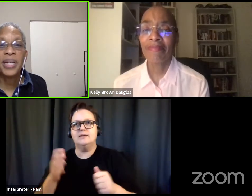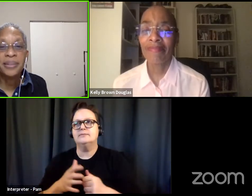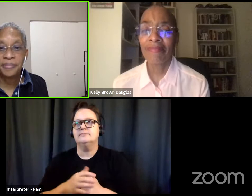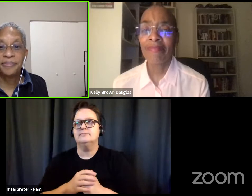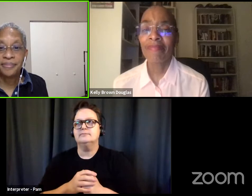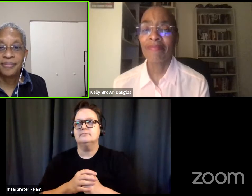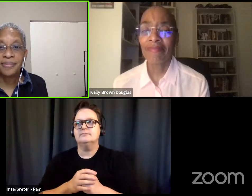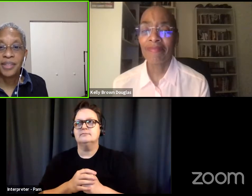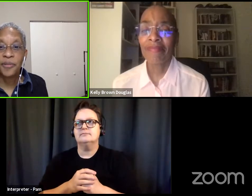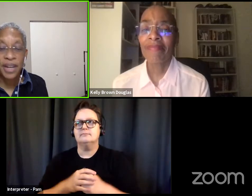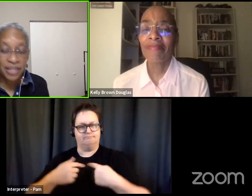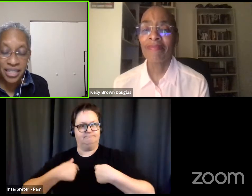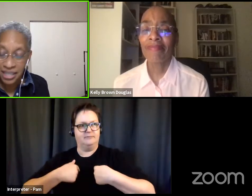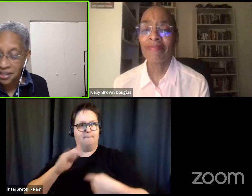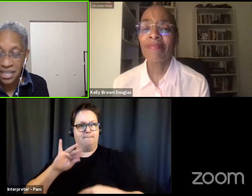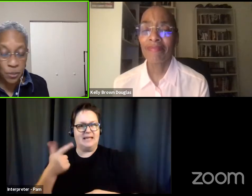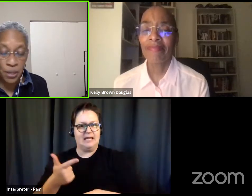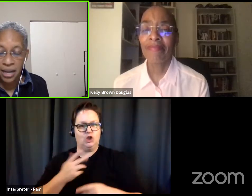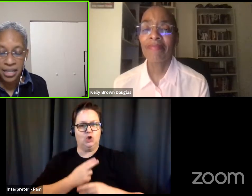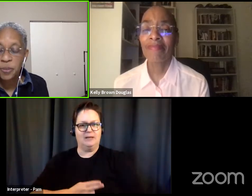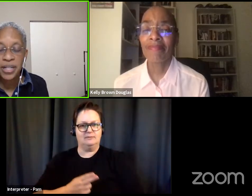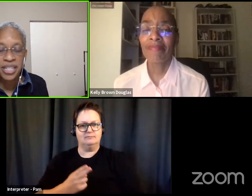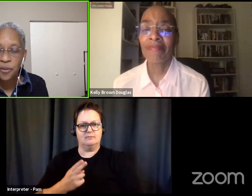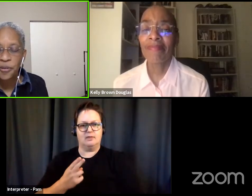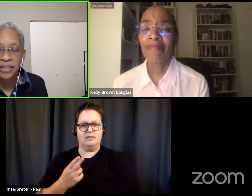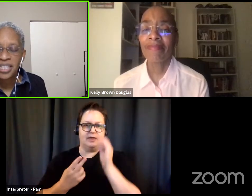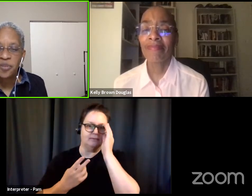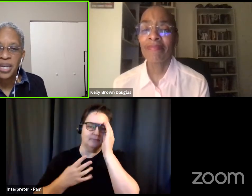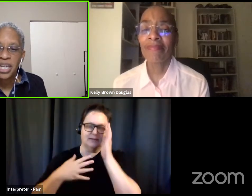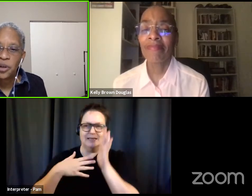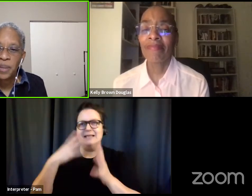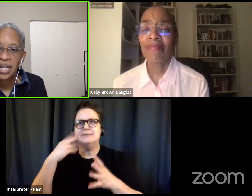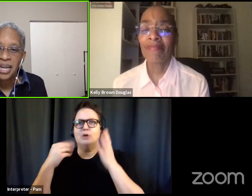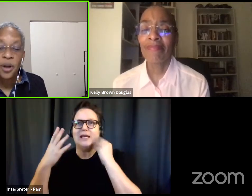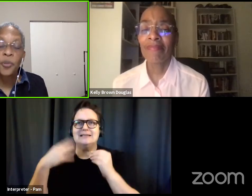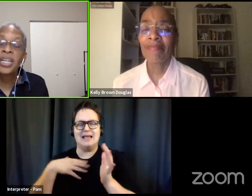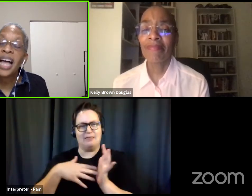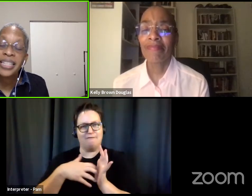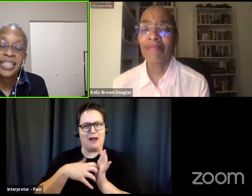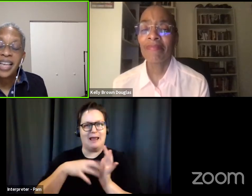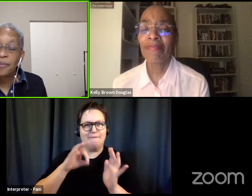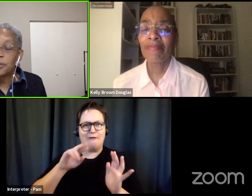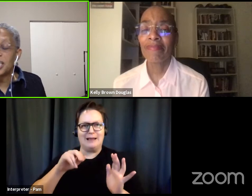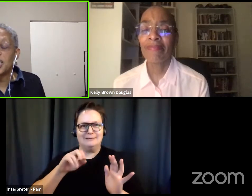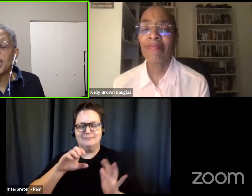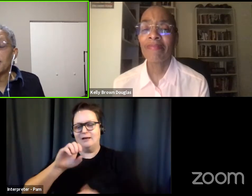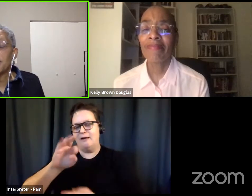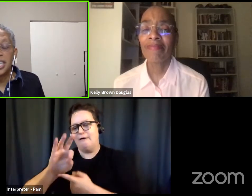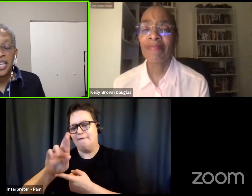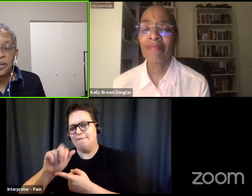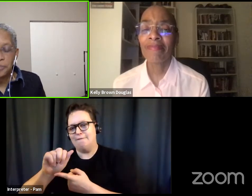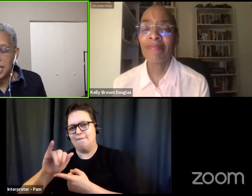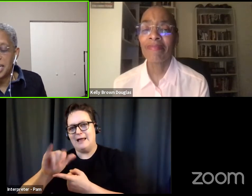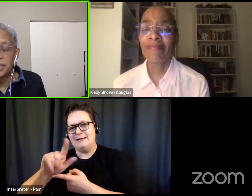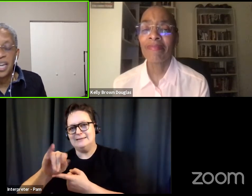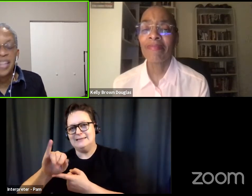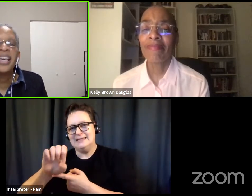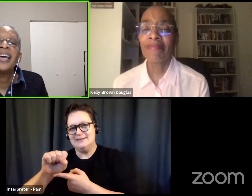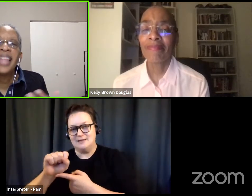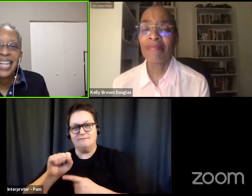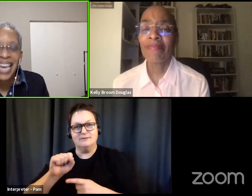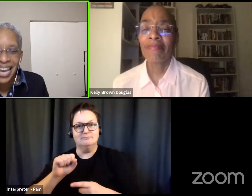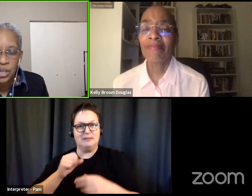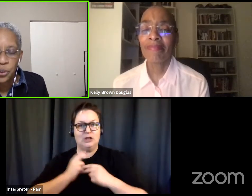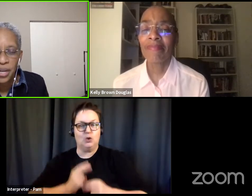being human, the frailties, experiencing the frailties of being human, realizes after 6 years and being near